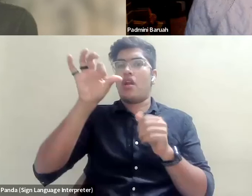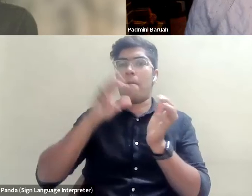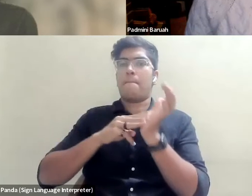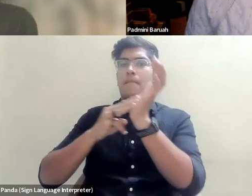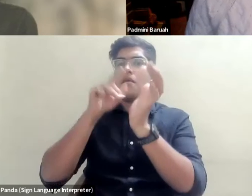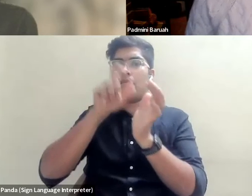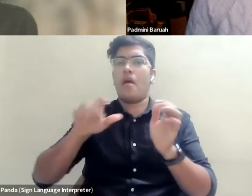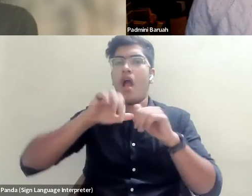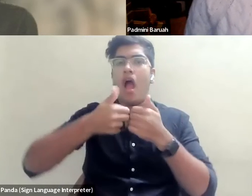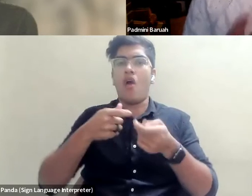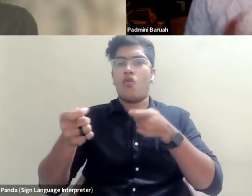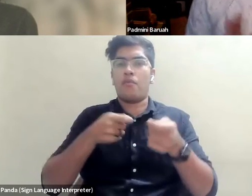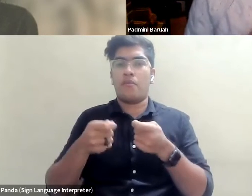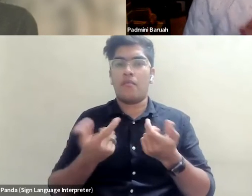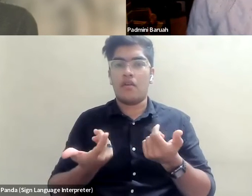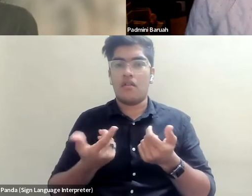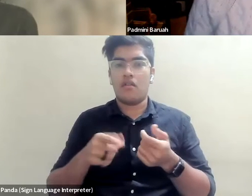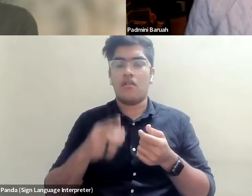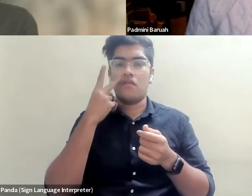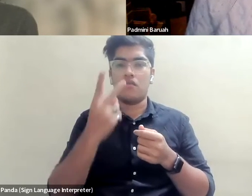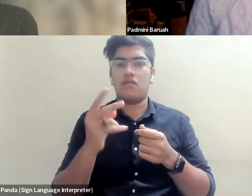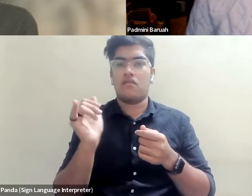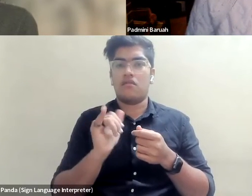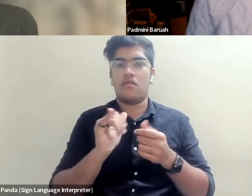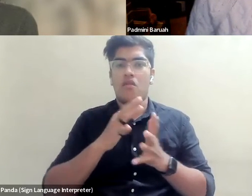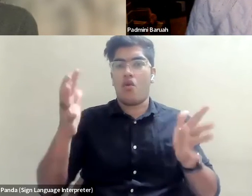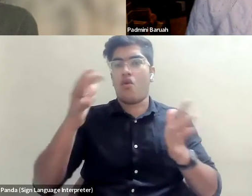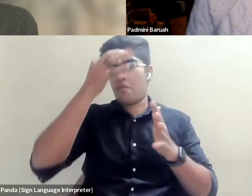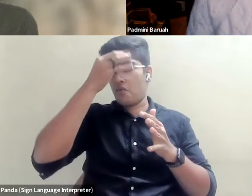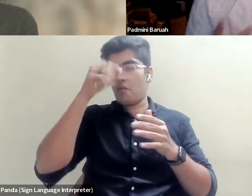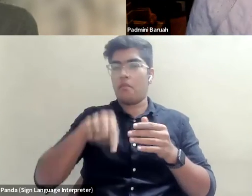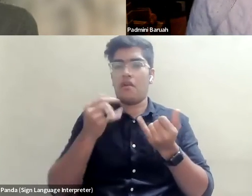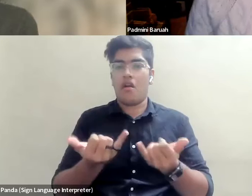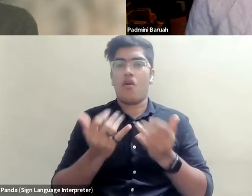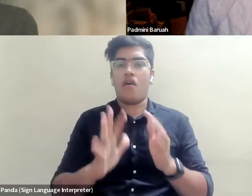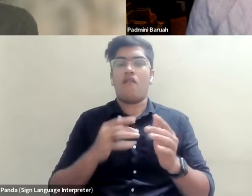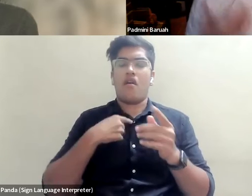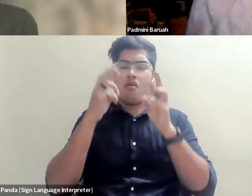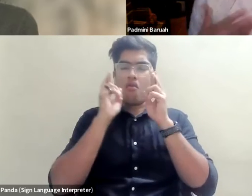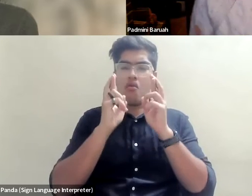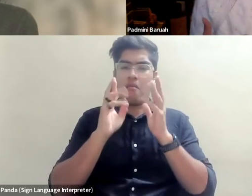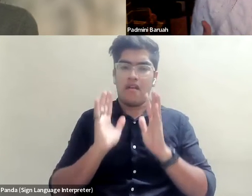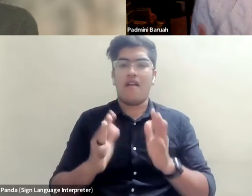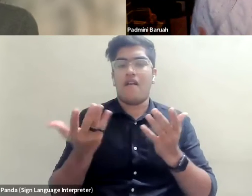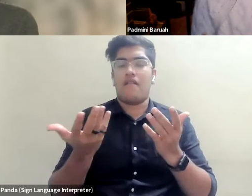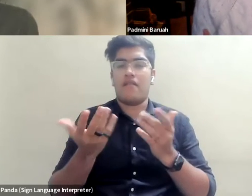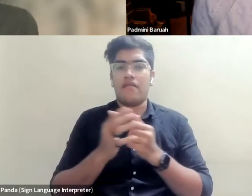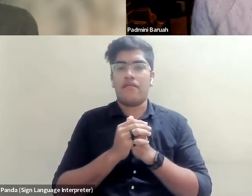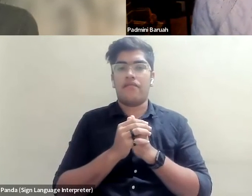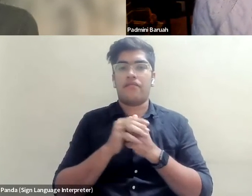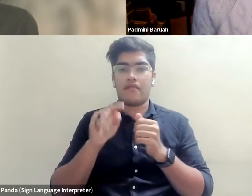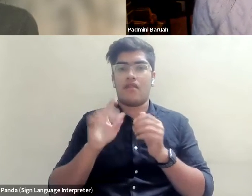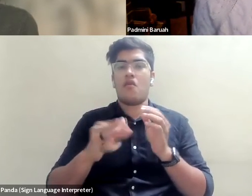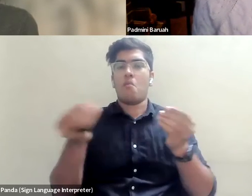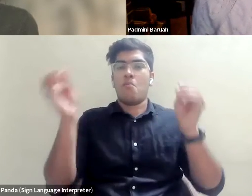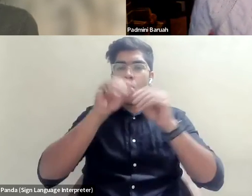madness. Like there's complete chaos right now. So I just hope to shed more light